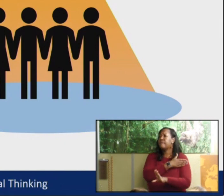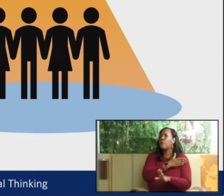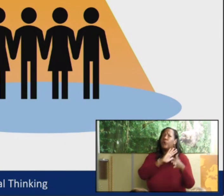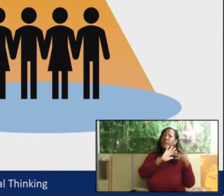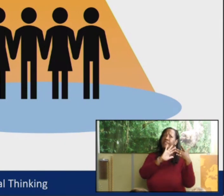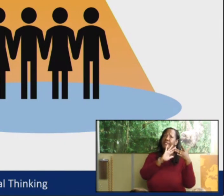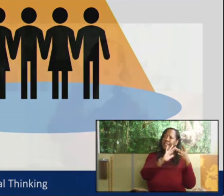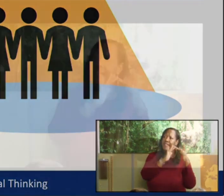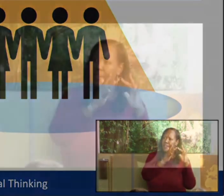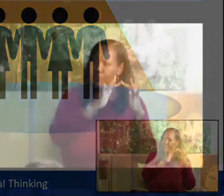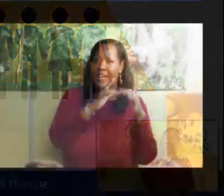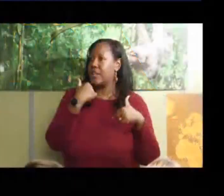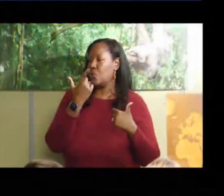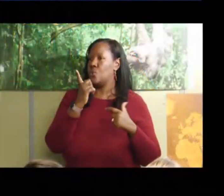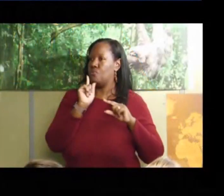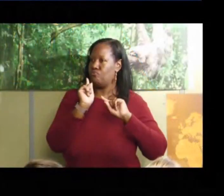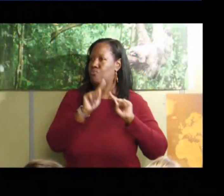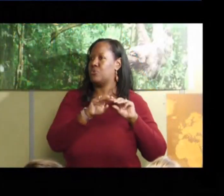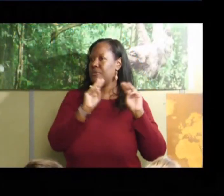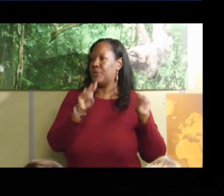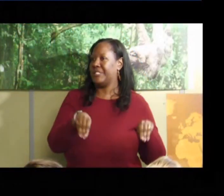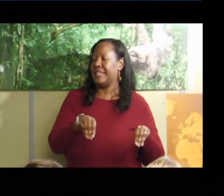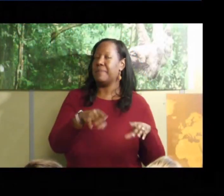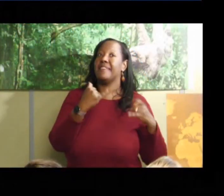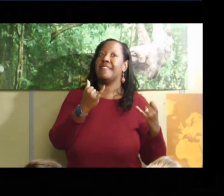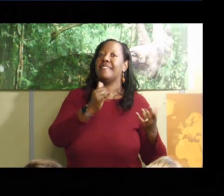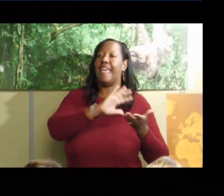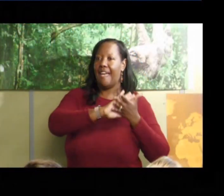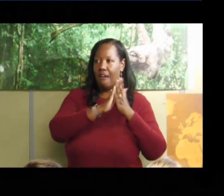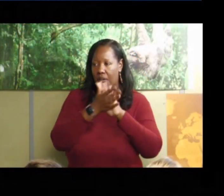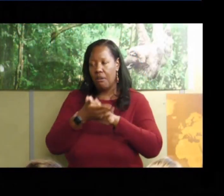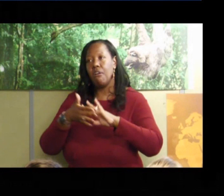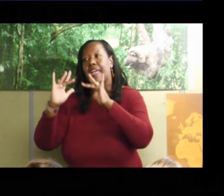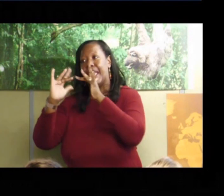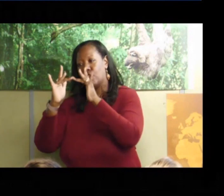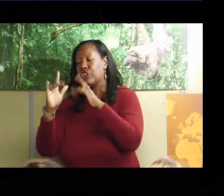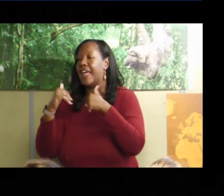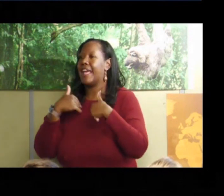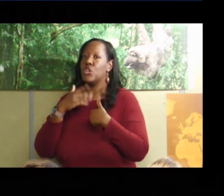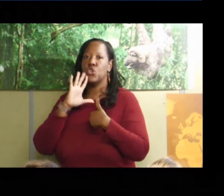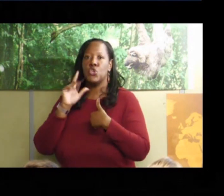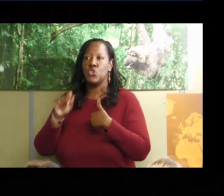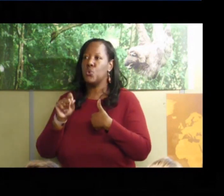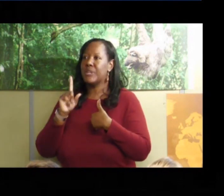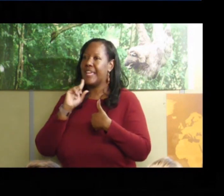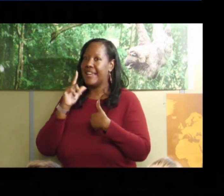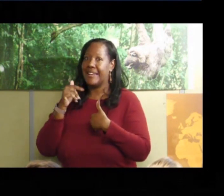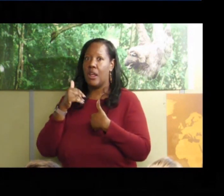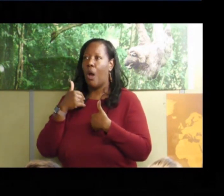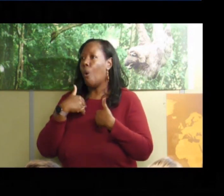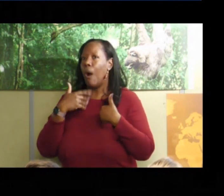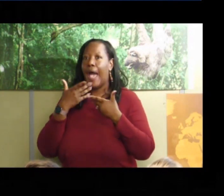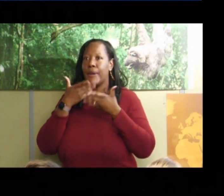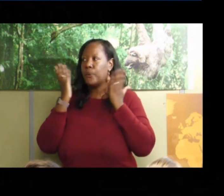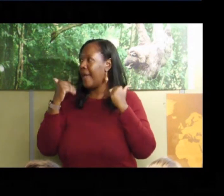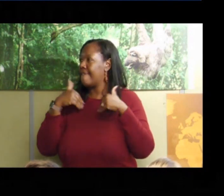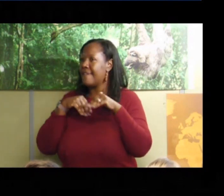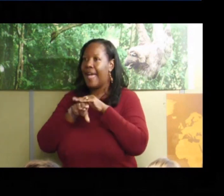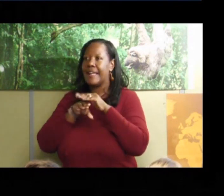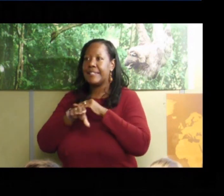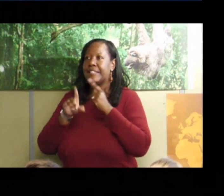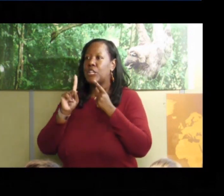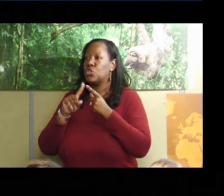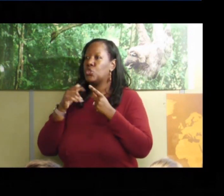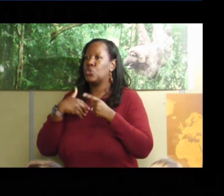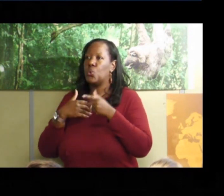turned into this way of sort of leveling the playing field. So instead of being that kid who didn't have access to an encyclopedia or couldn't walk